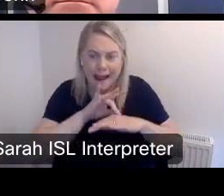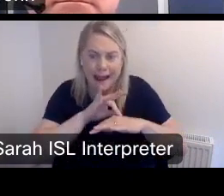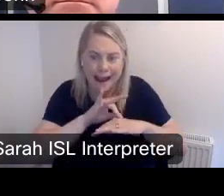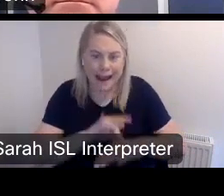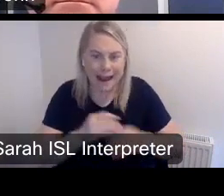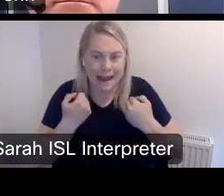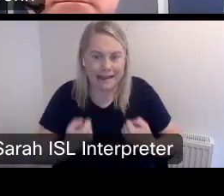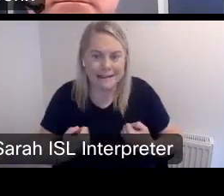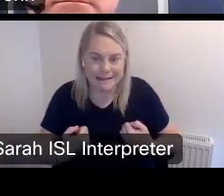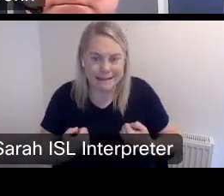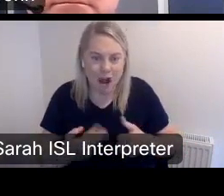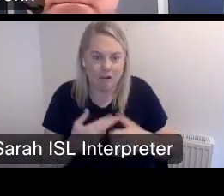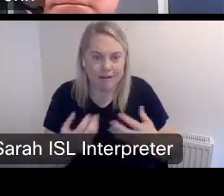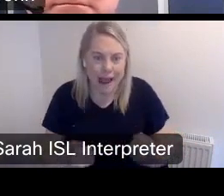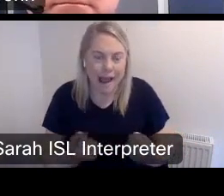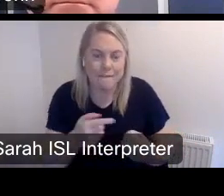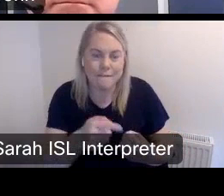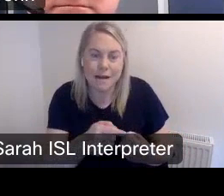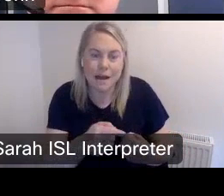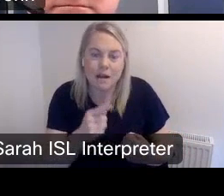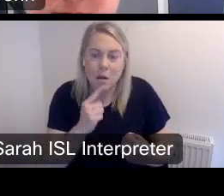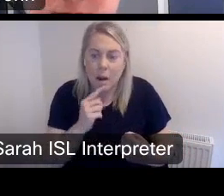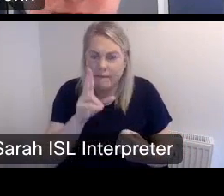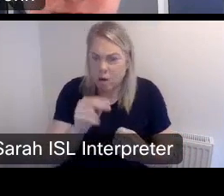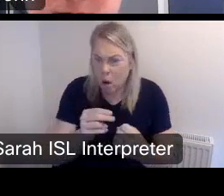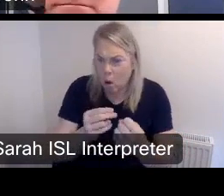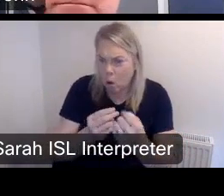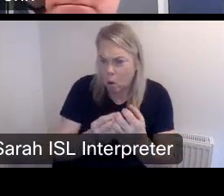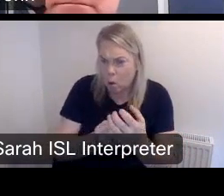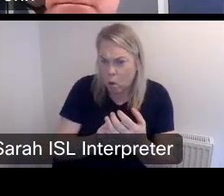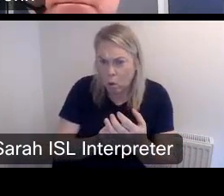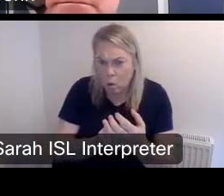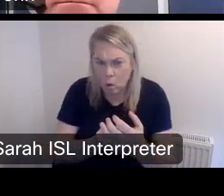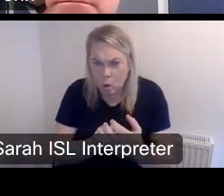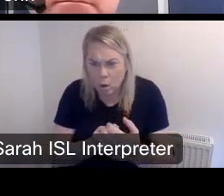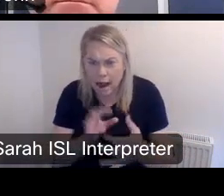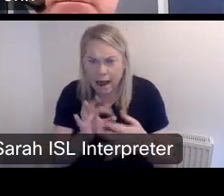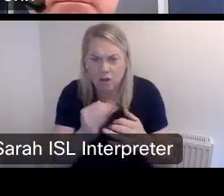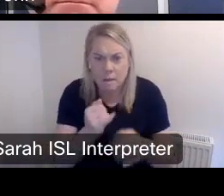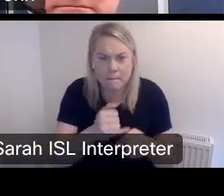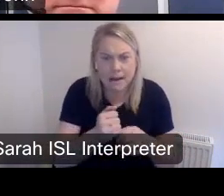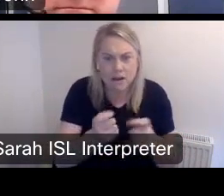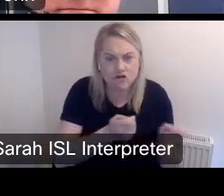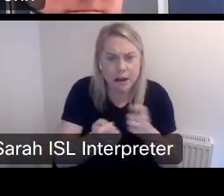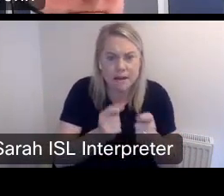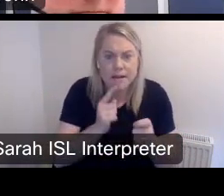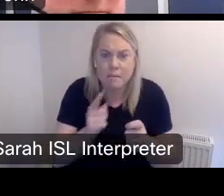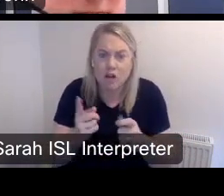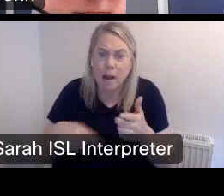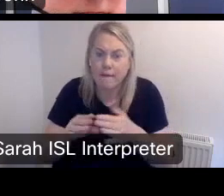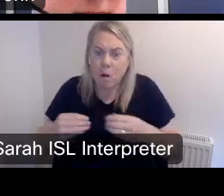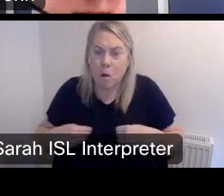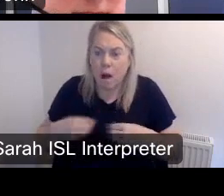no definition as to medical treatment. We have a reference there to our own HSE consent policy where treatment is